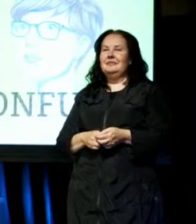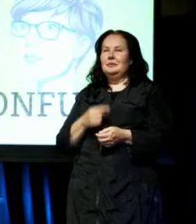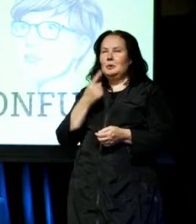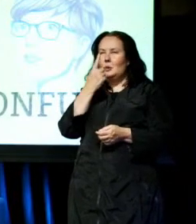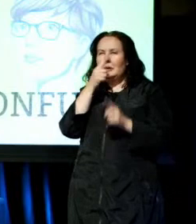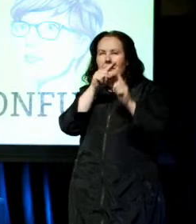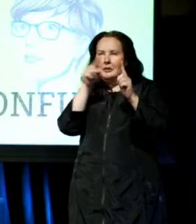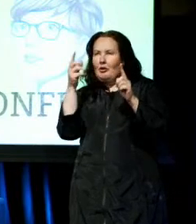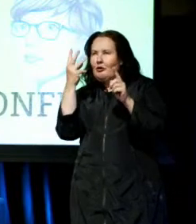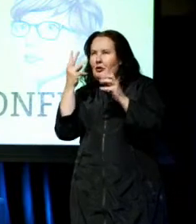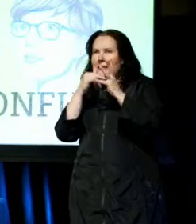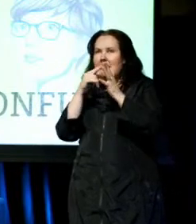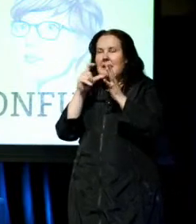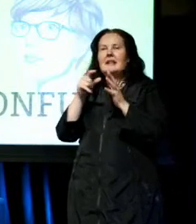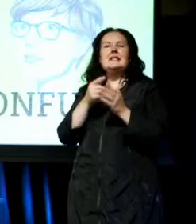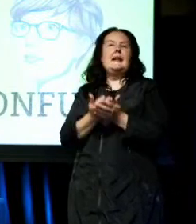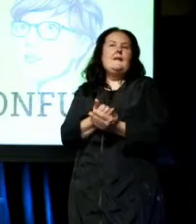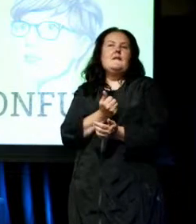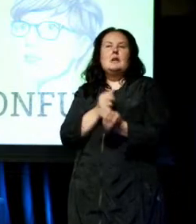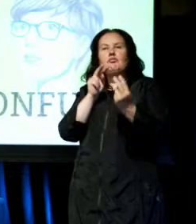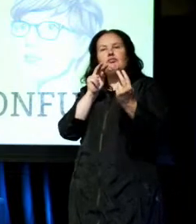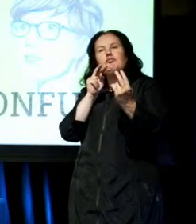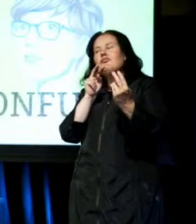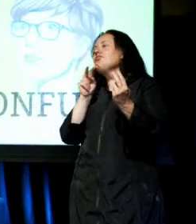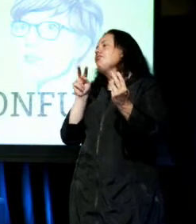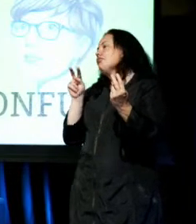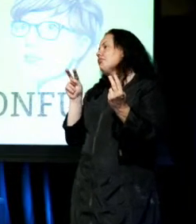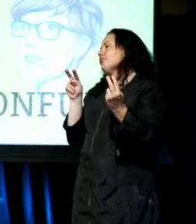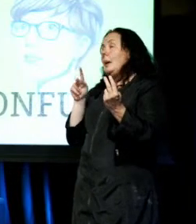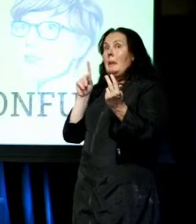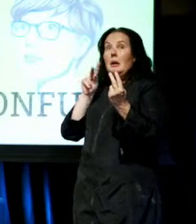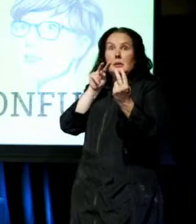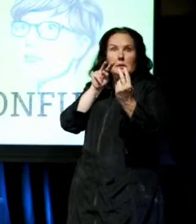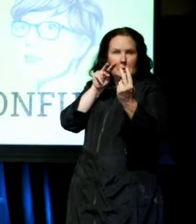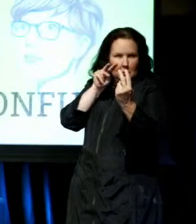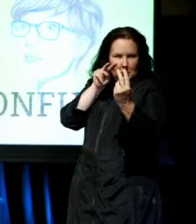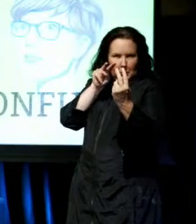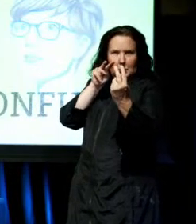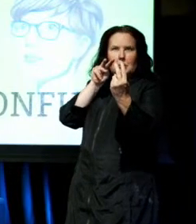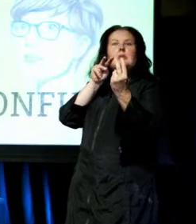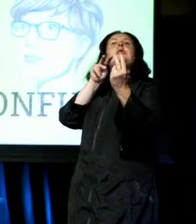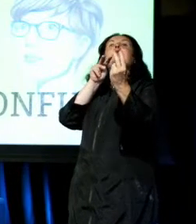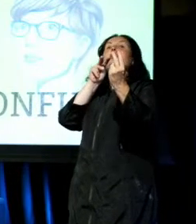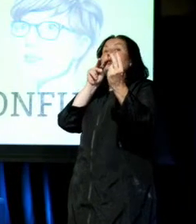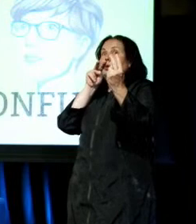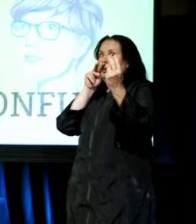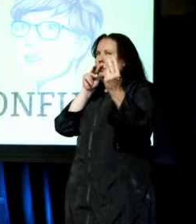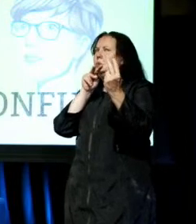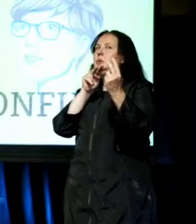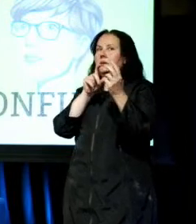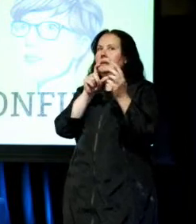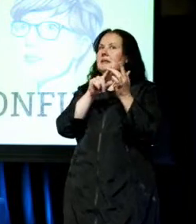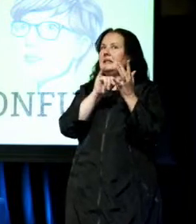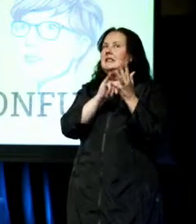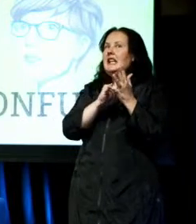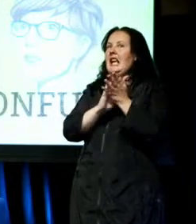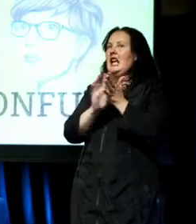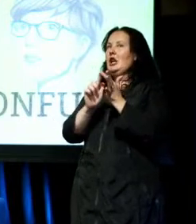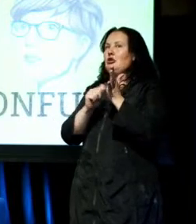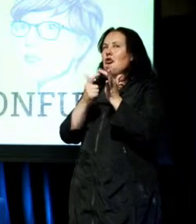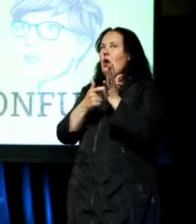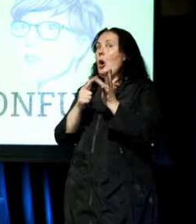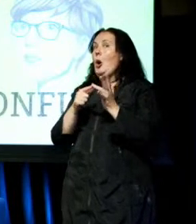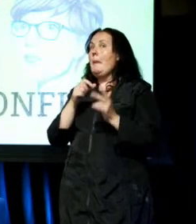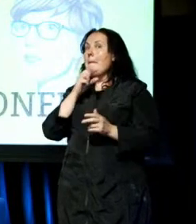1 second to 3 seconds is the safe zone for cis hetero guys to look at each other. Yeah. Oh, that's